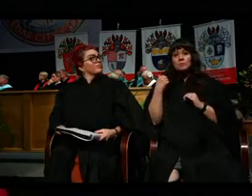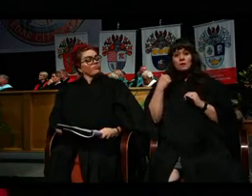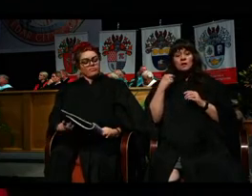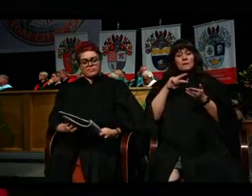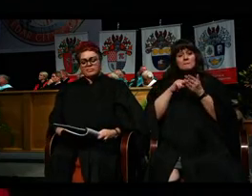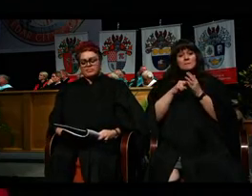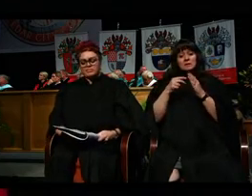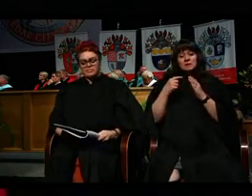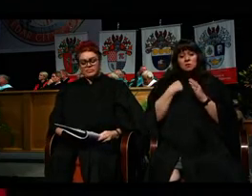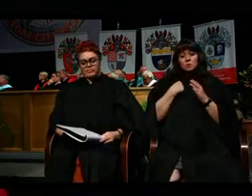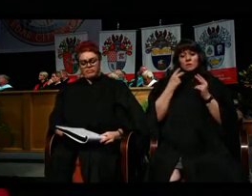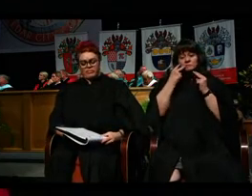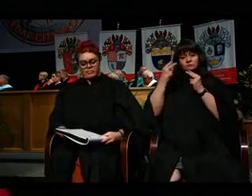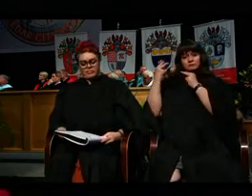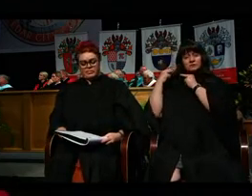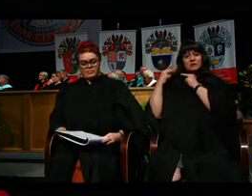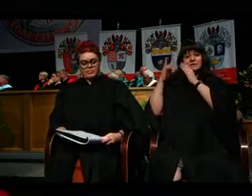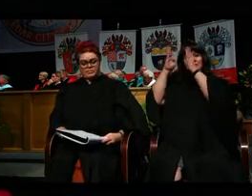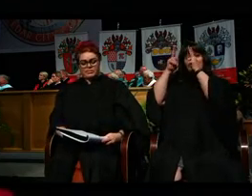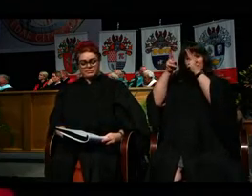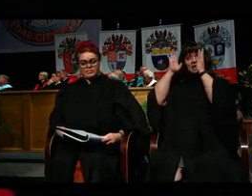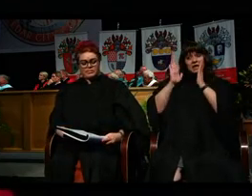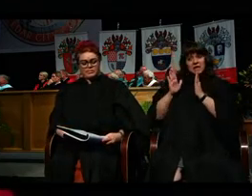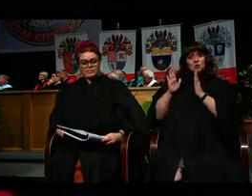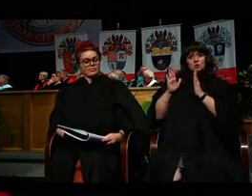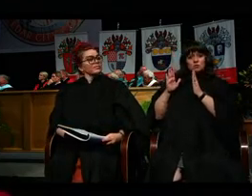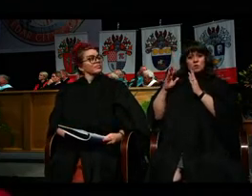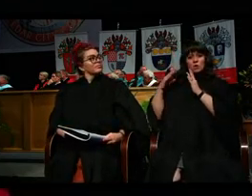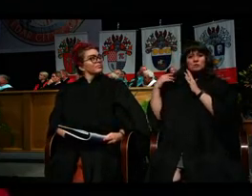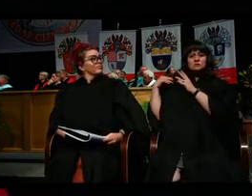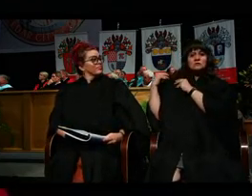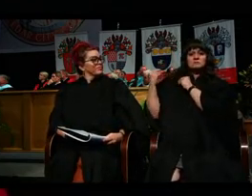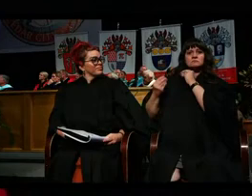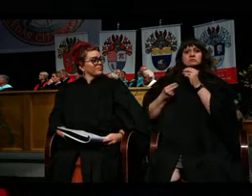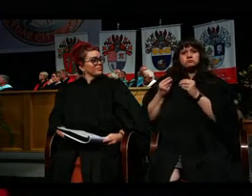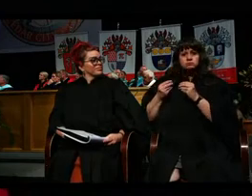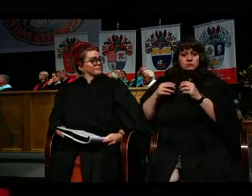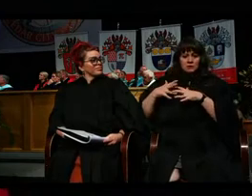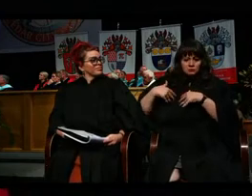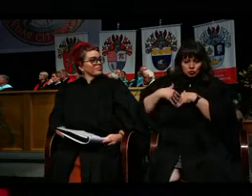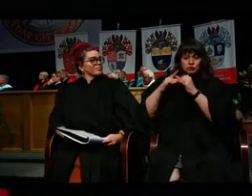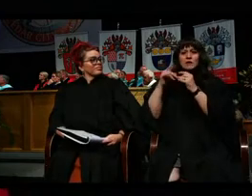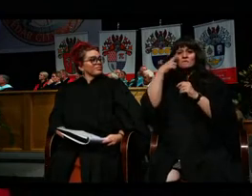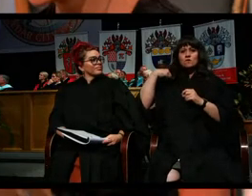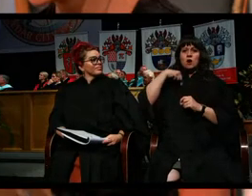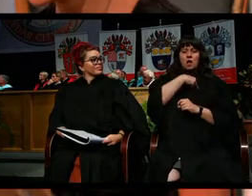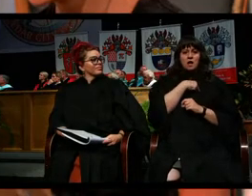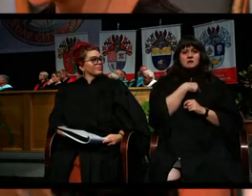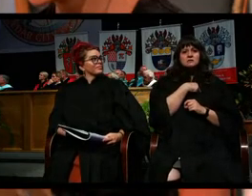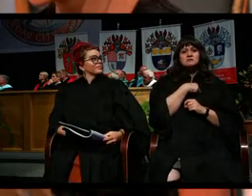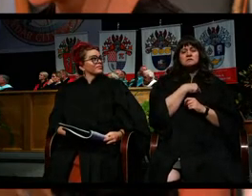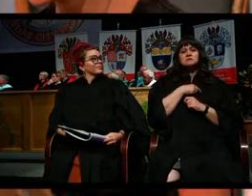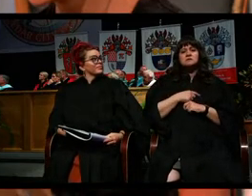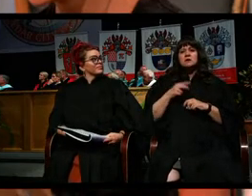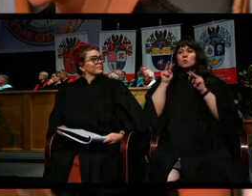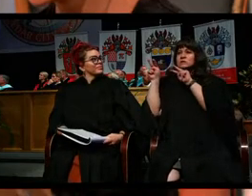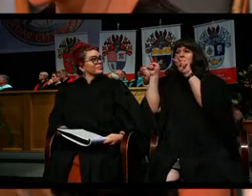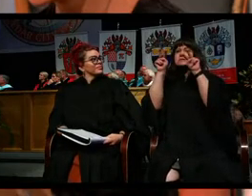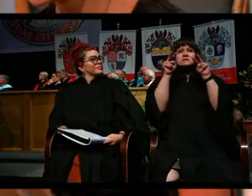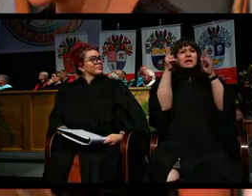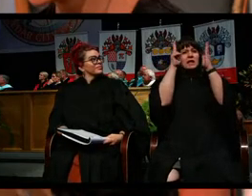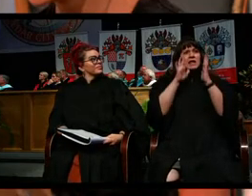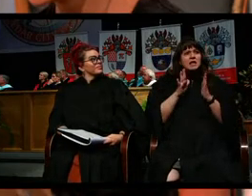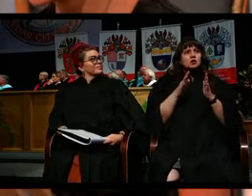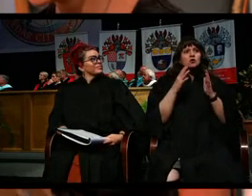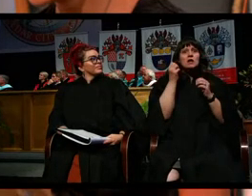before us. But heroes are not some relic of the past. They are all around us. We see heroes teaching